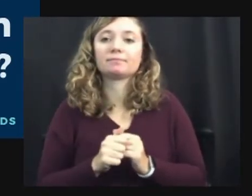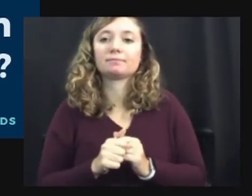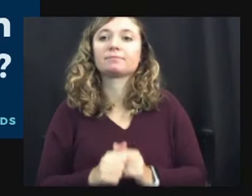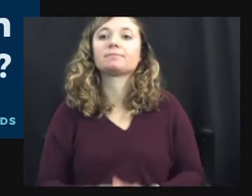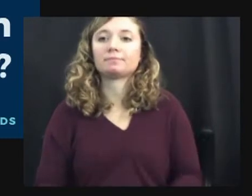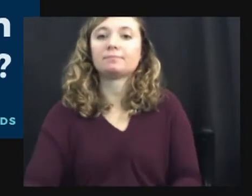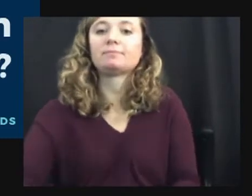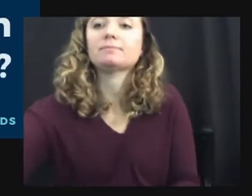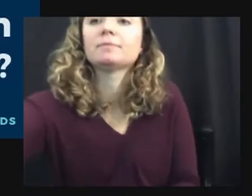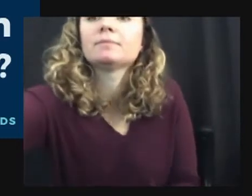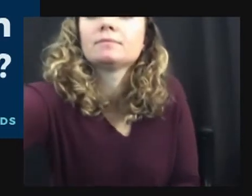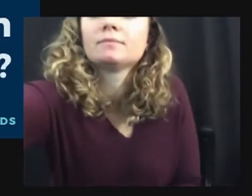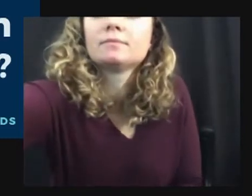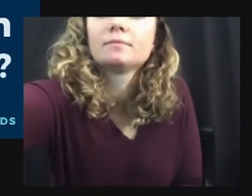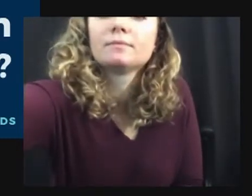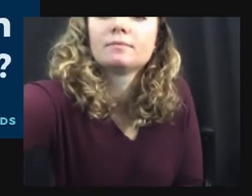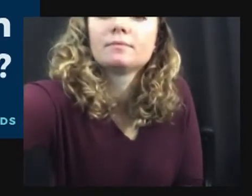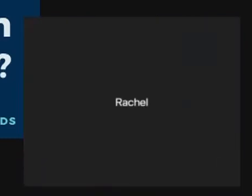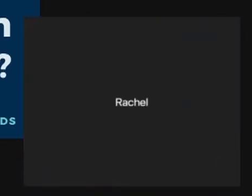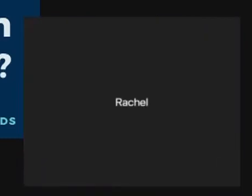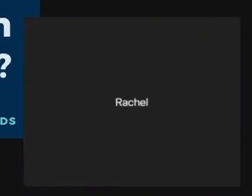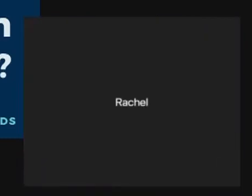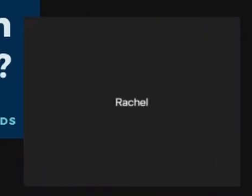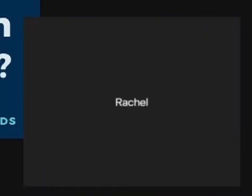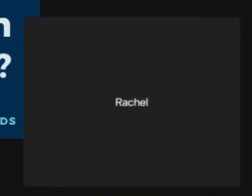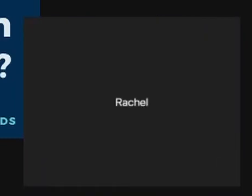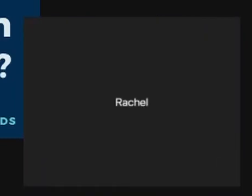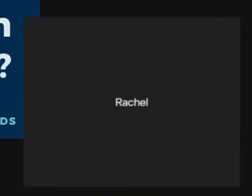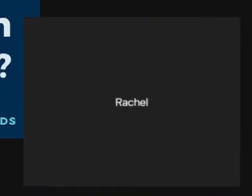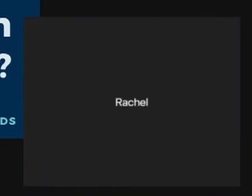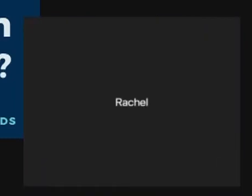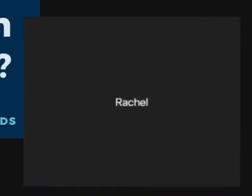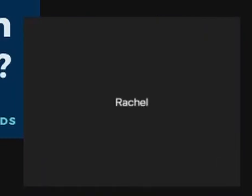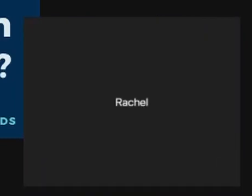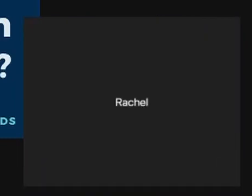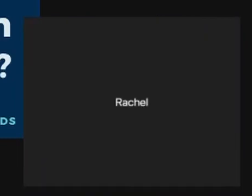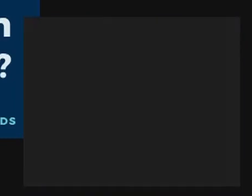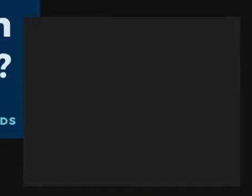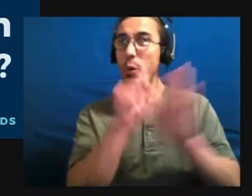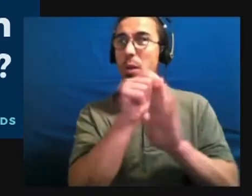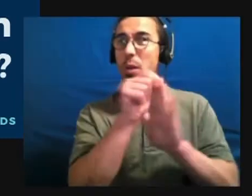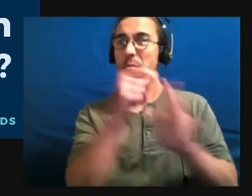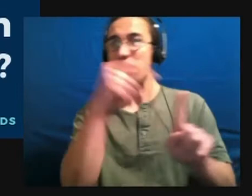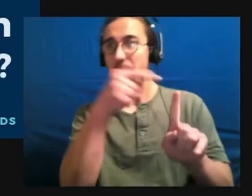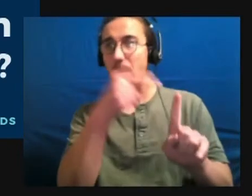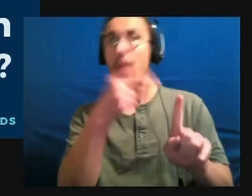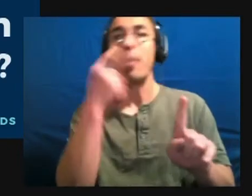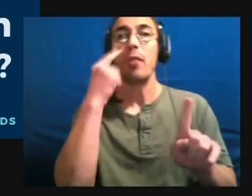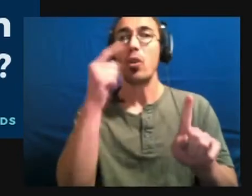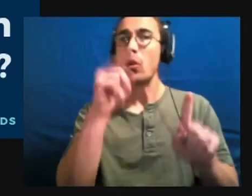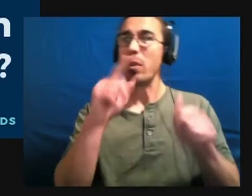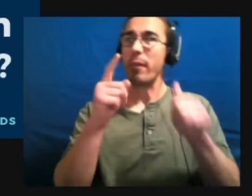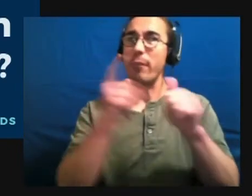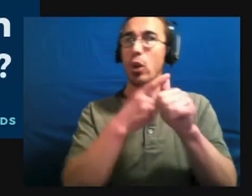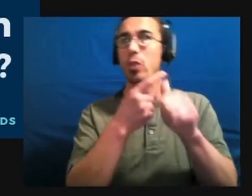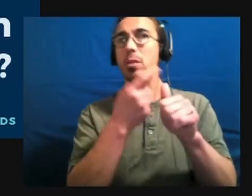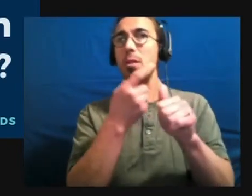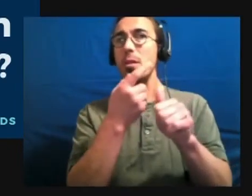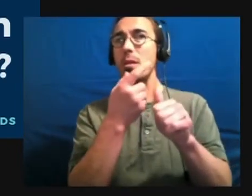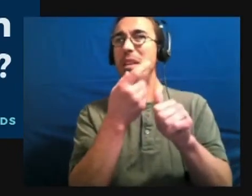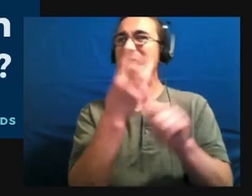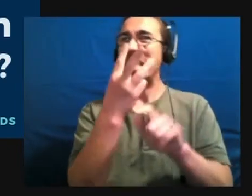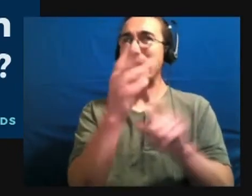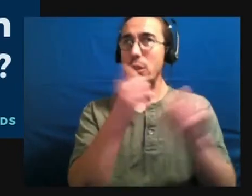So that's a very critical developmental period in those first 6